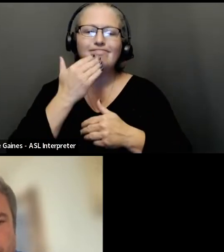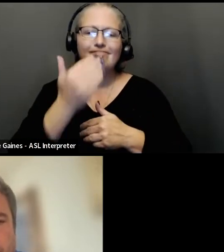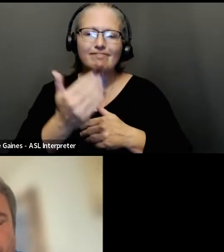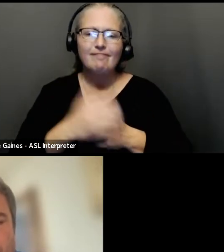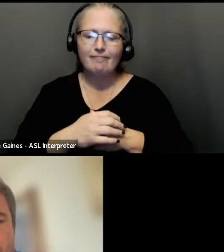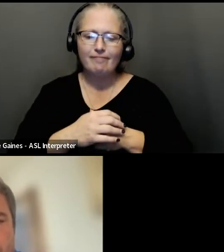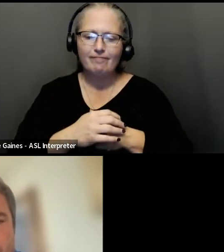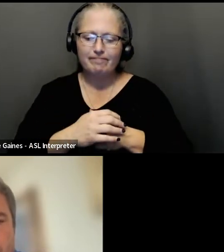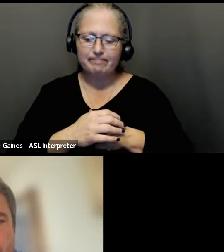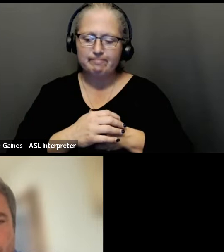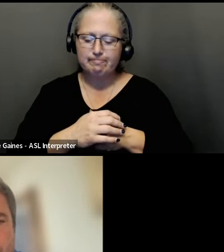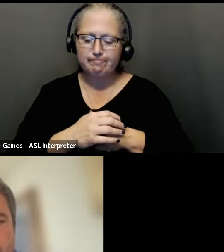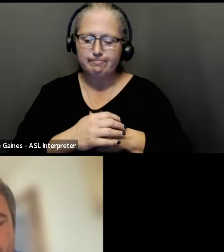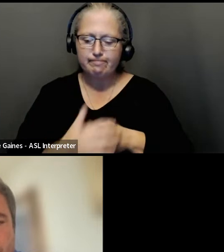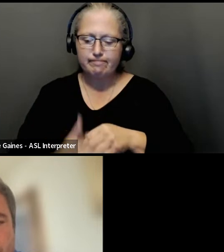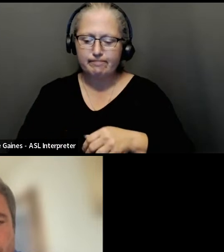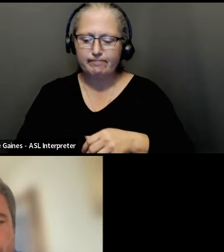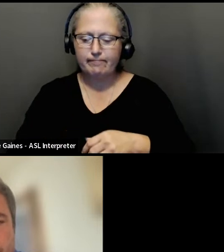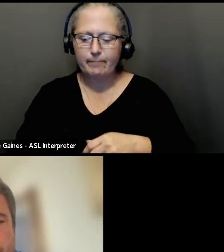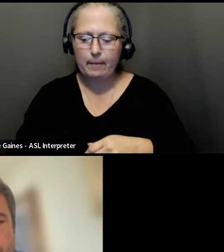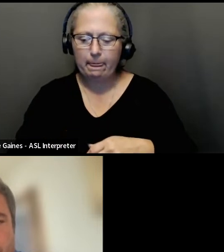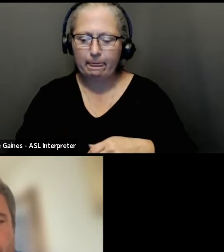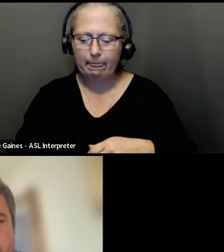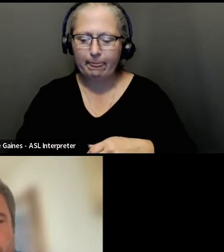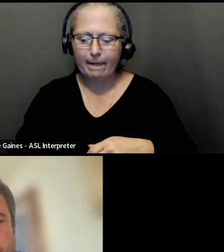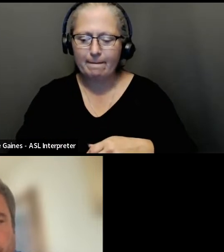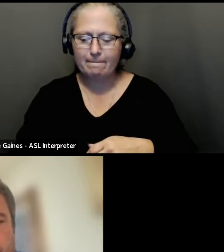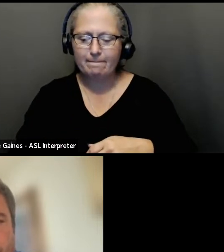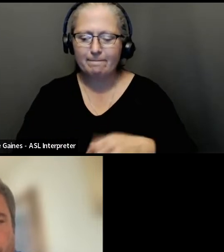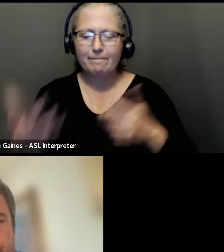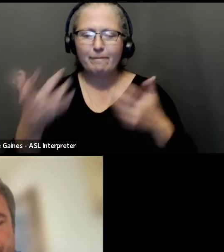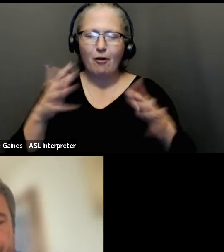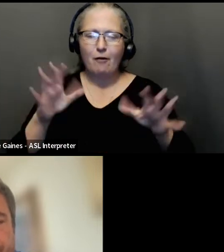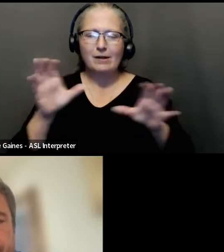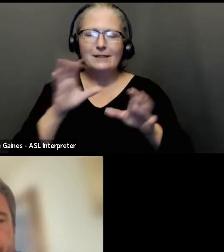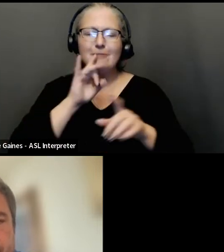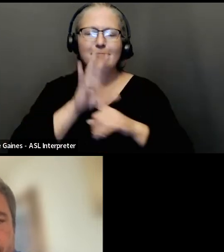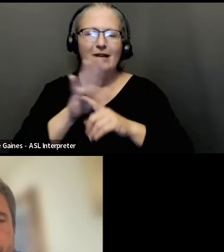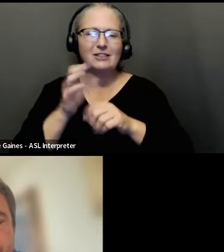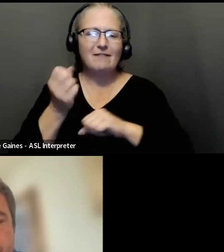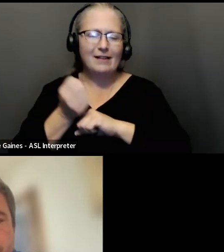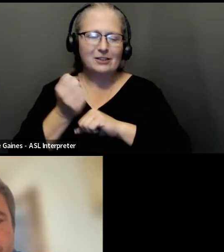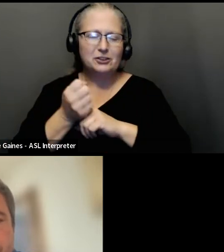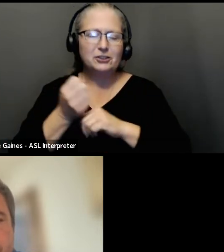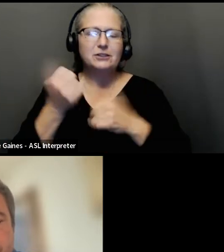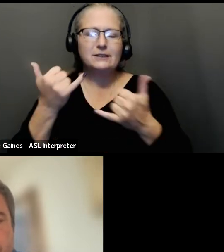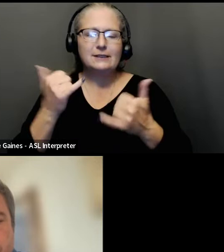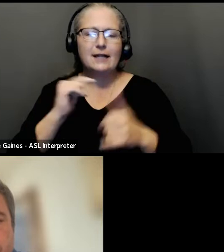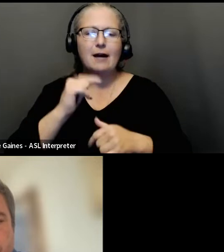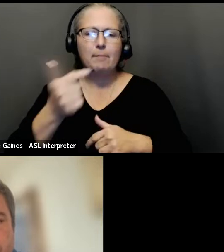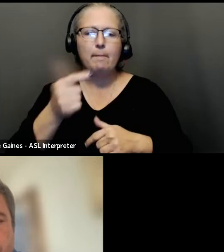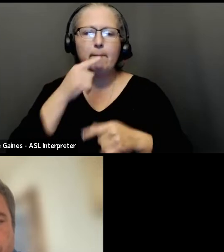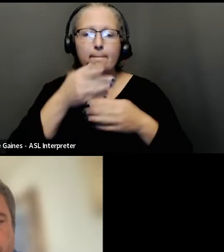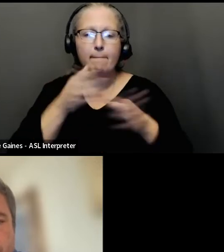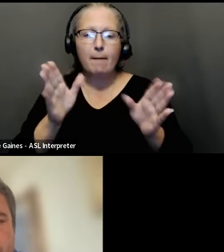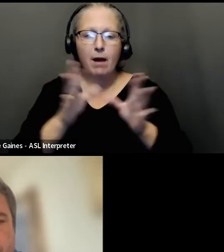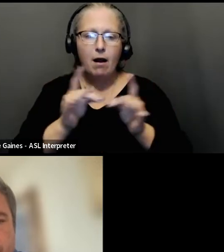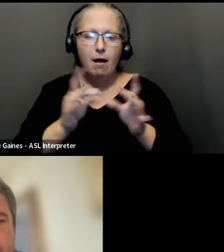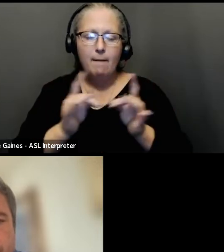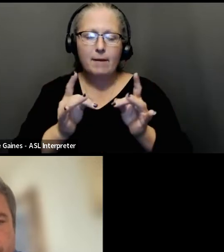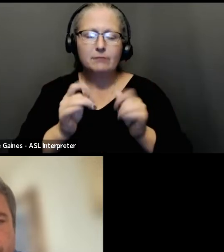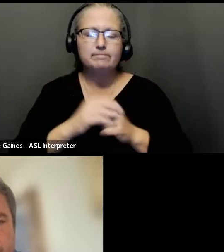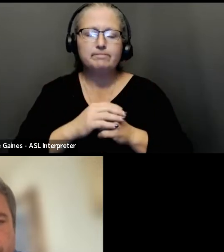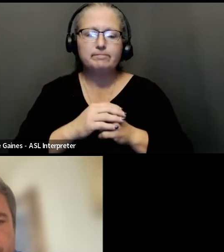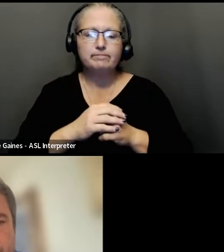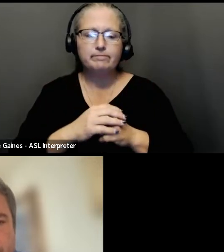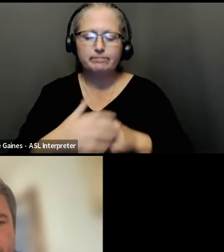you. Okay, since we already did the Pledge of Allegiance, we will go on to public comment. Let